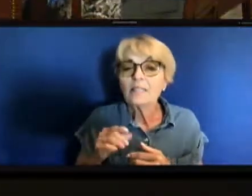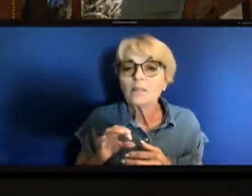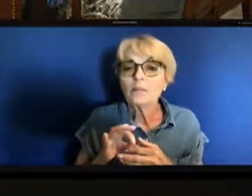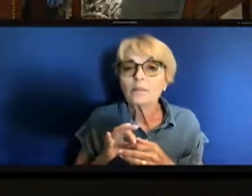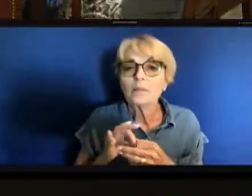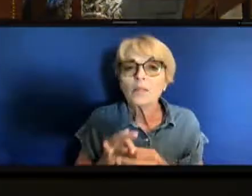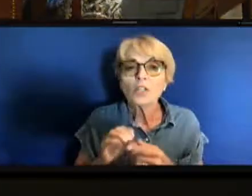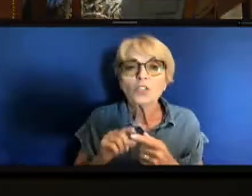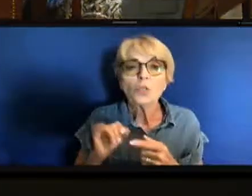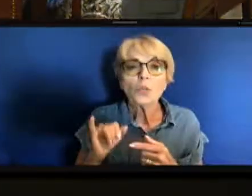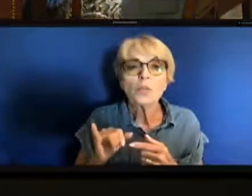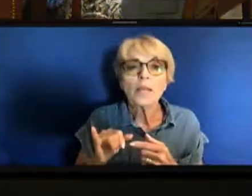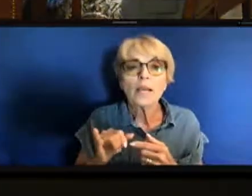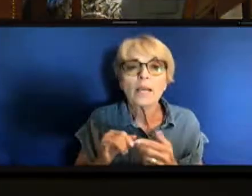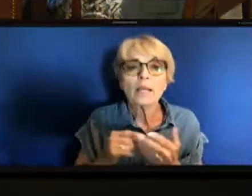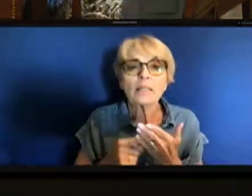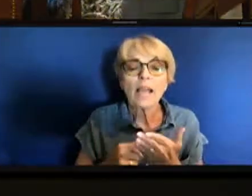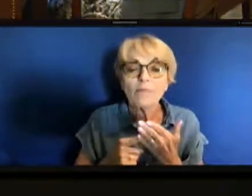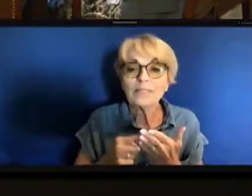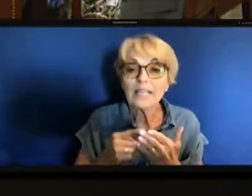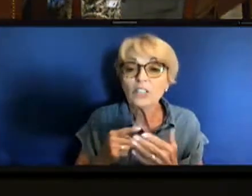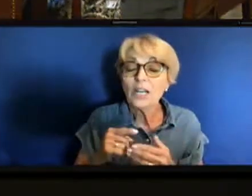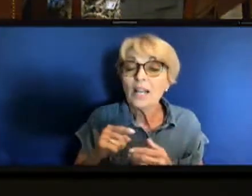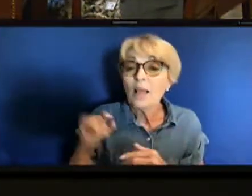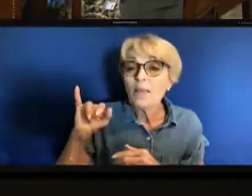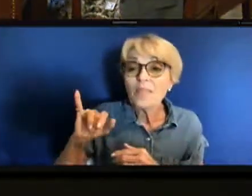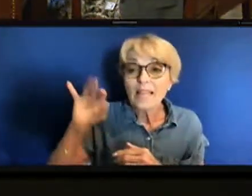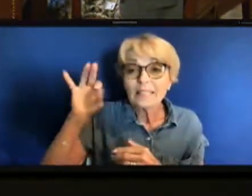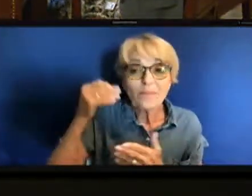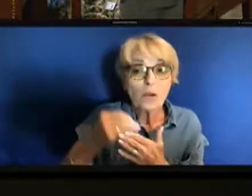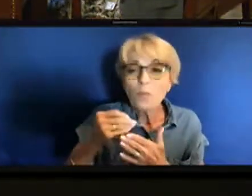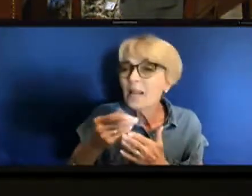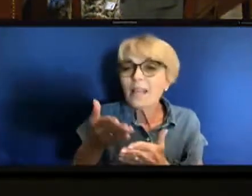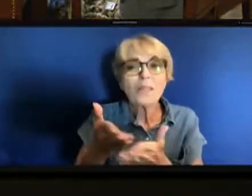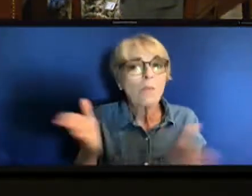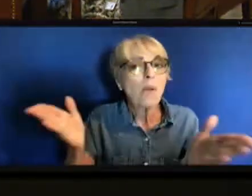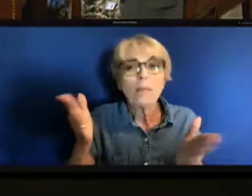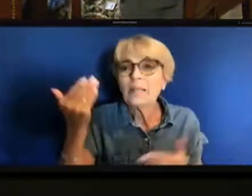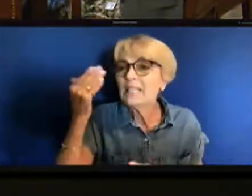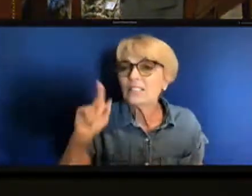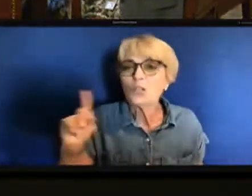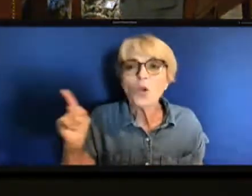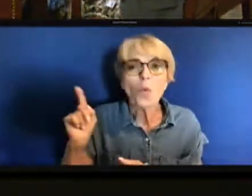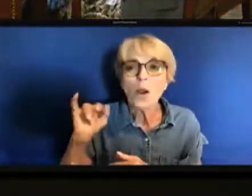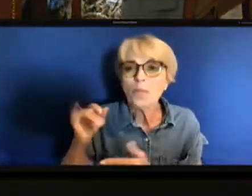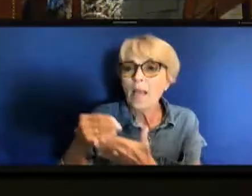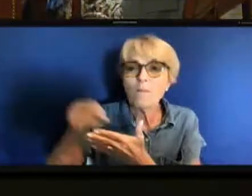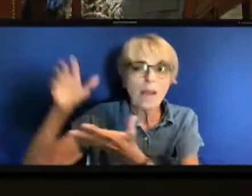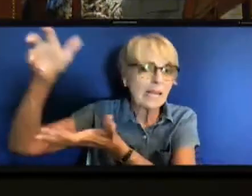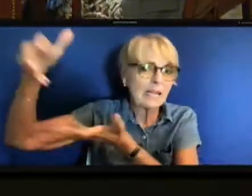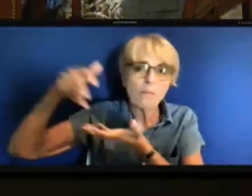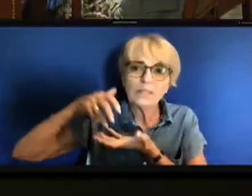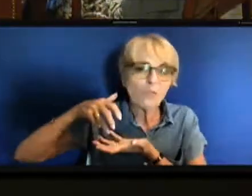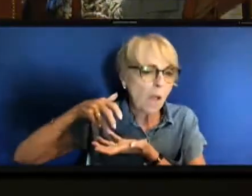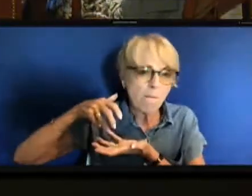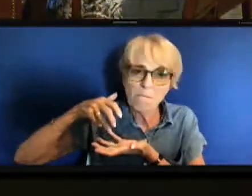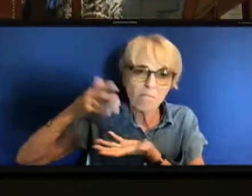the money is from a federal source, the public doesn't know that. The public doesn't know where the money's coming from. Right. And it would be